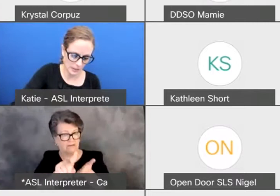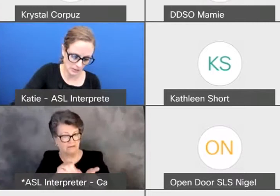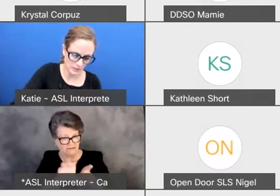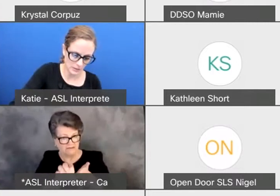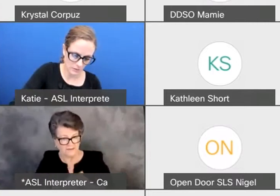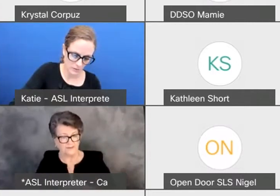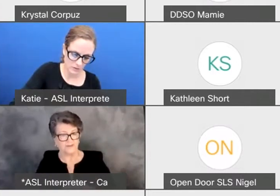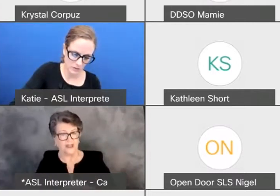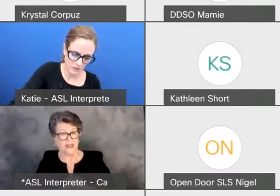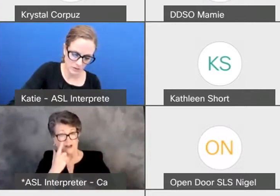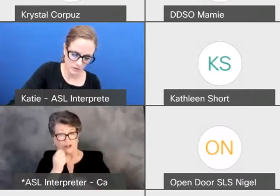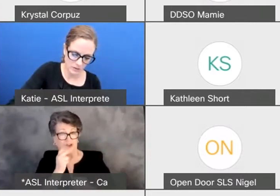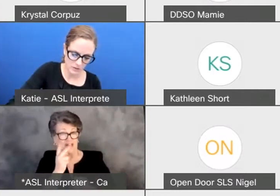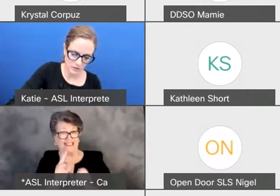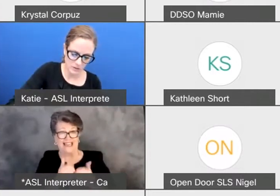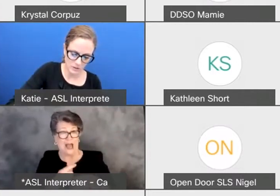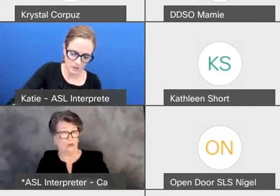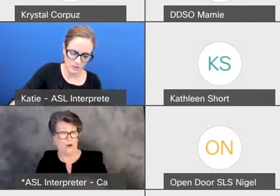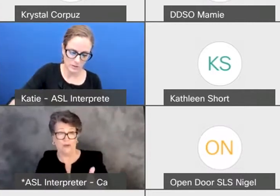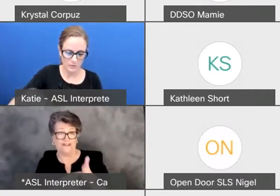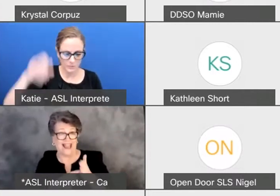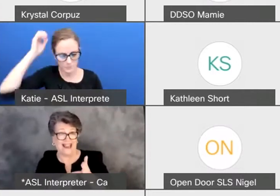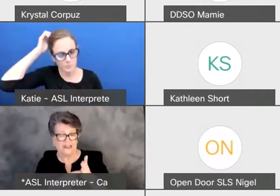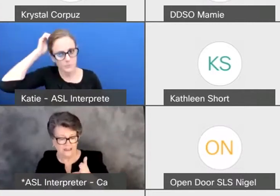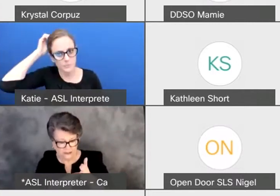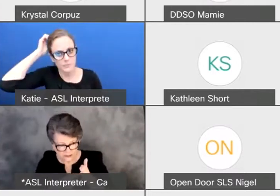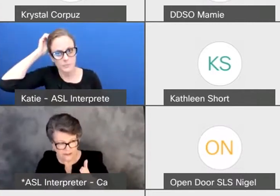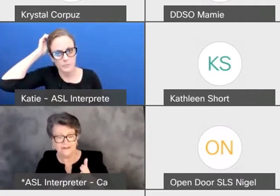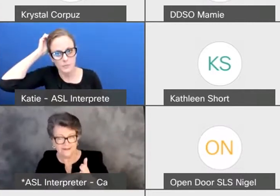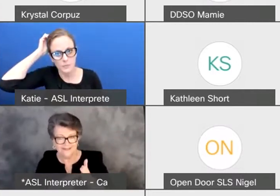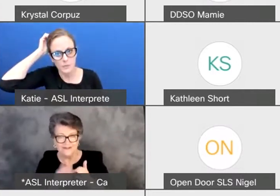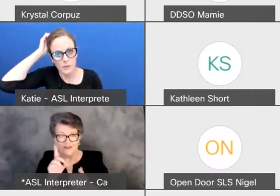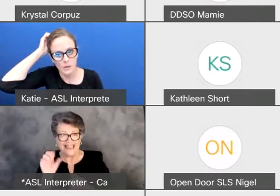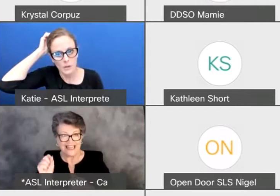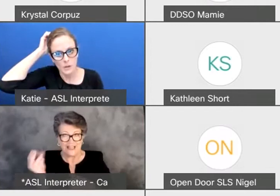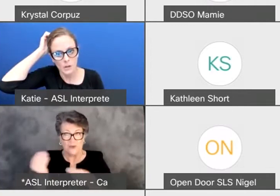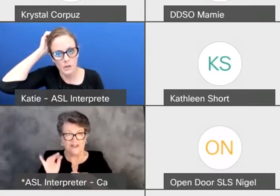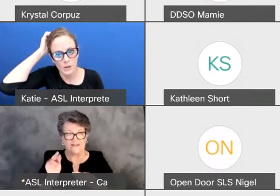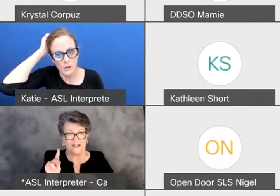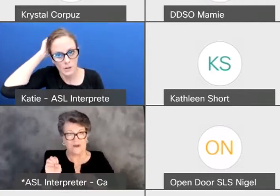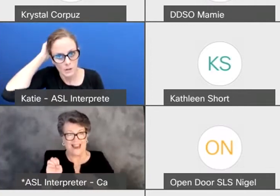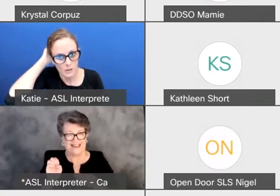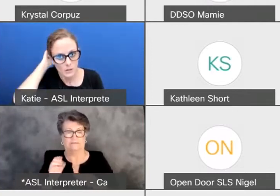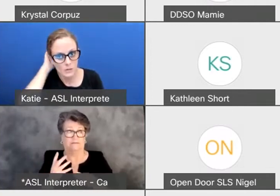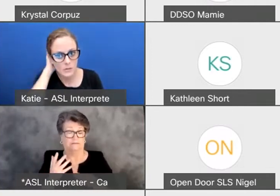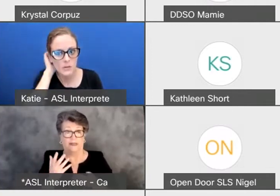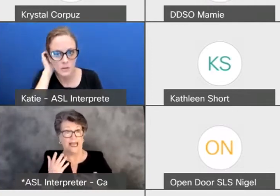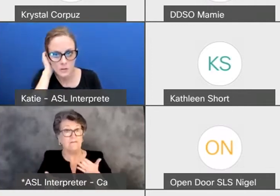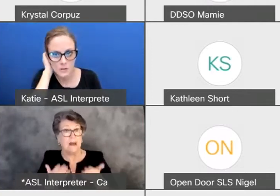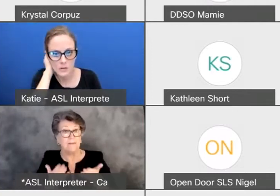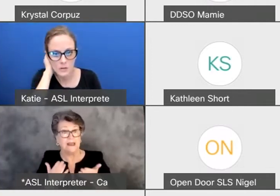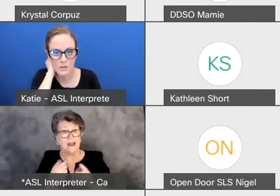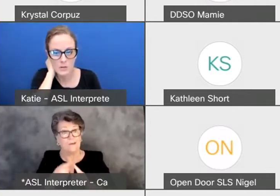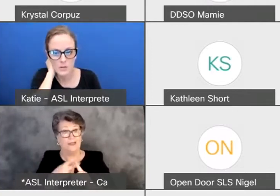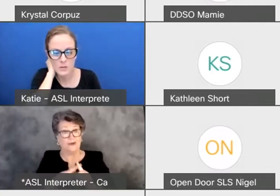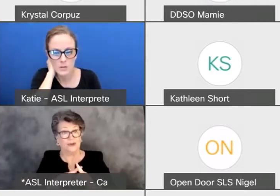again, we haven't really seen how long it's going to take us to get the rates back from DDS. It might be, a month or